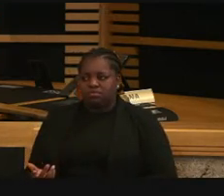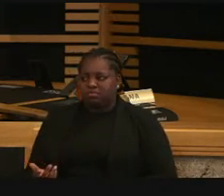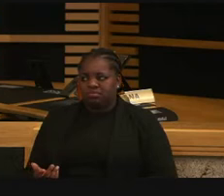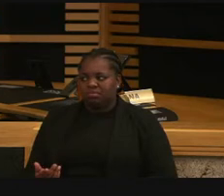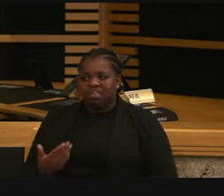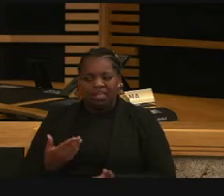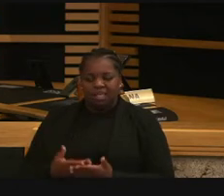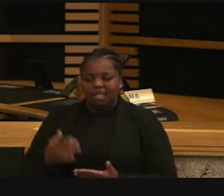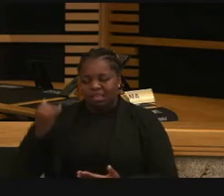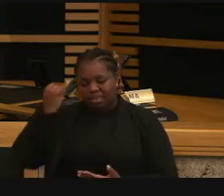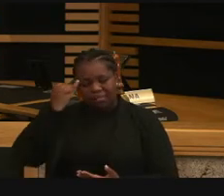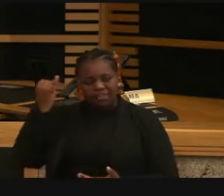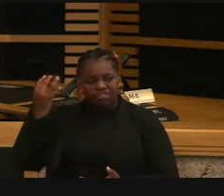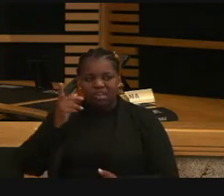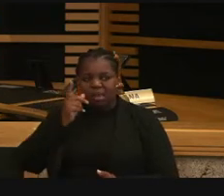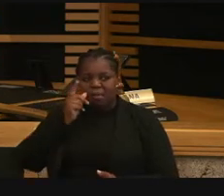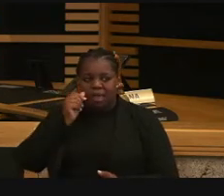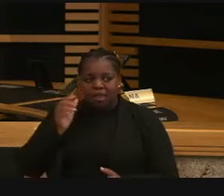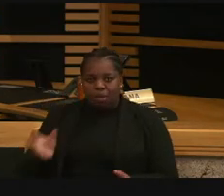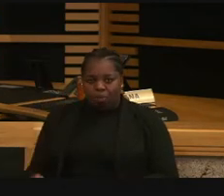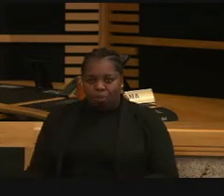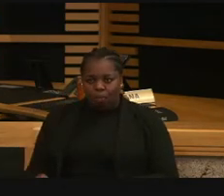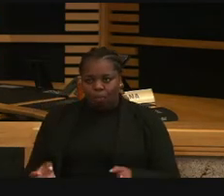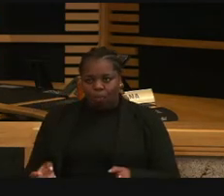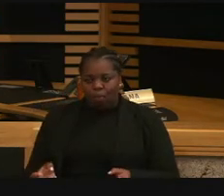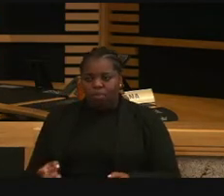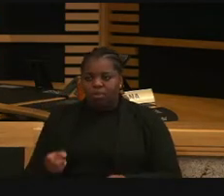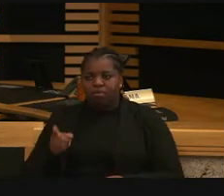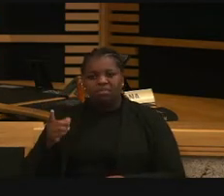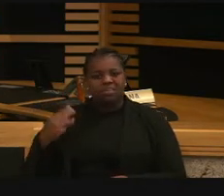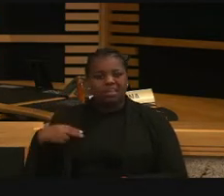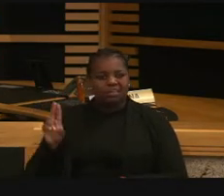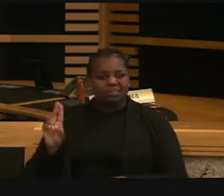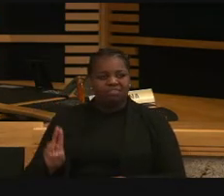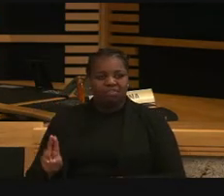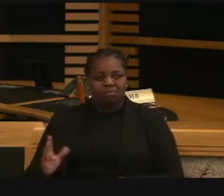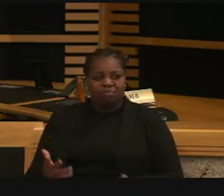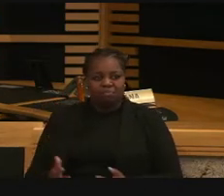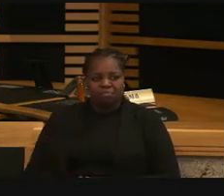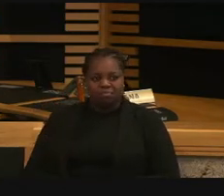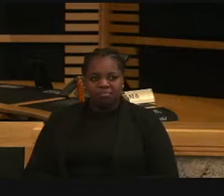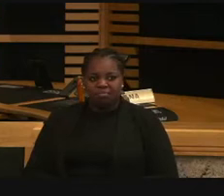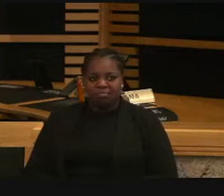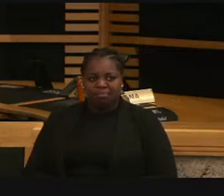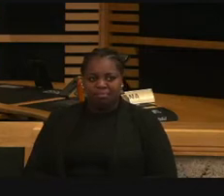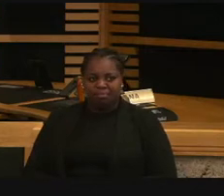indoda ipitsiza okanye umama kuloo uniform.